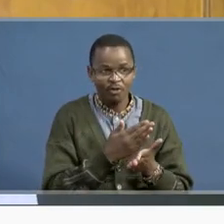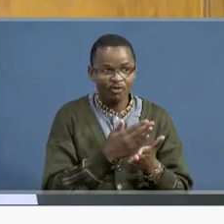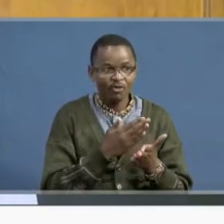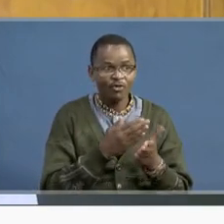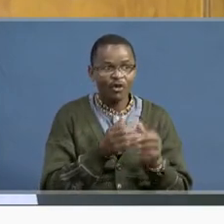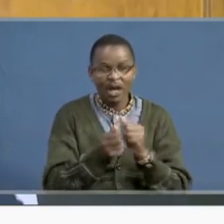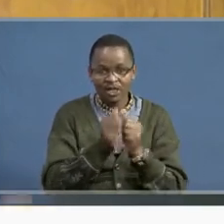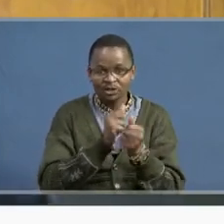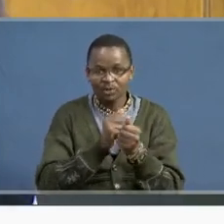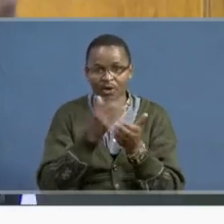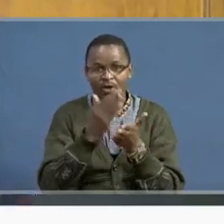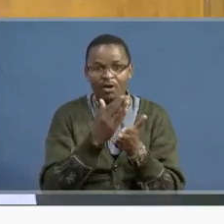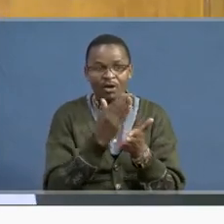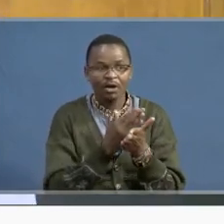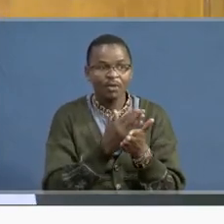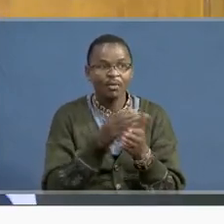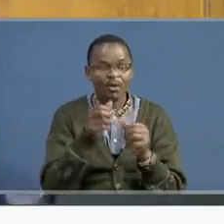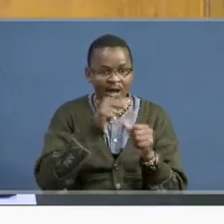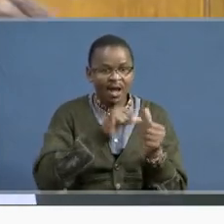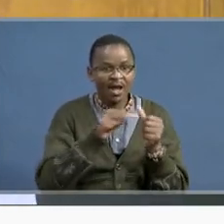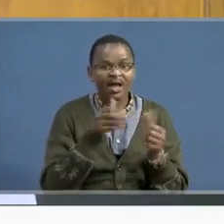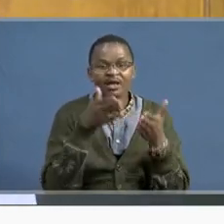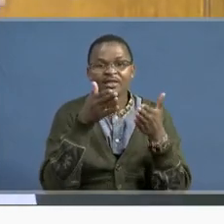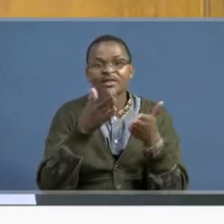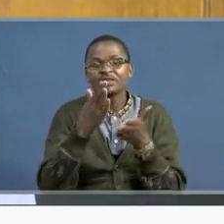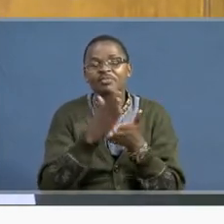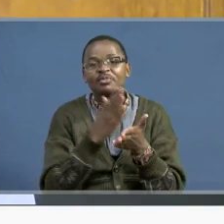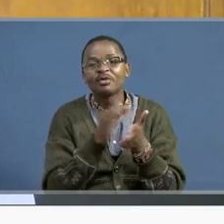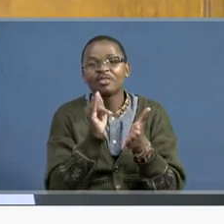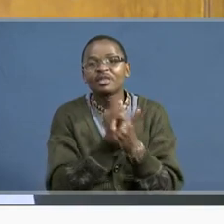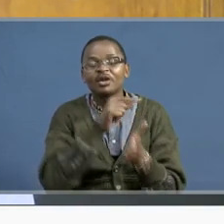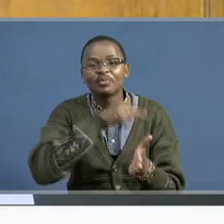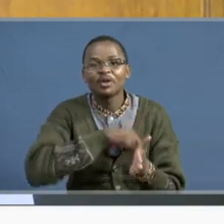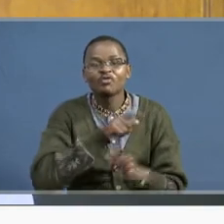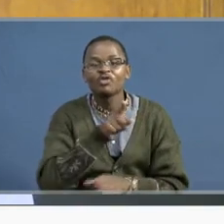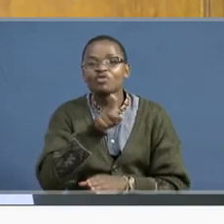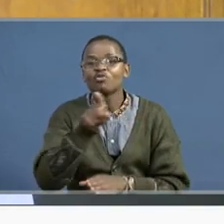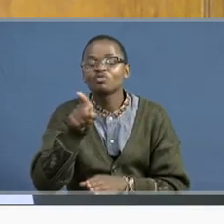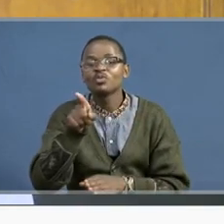sports programs, for our arts programs. And these are programs that will benefit you.